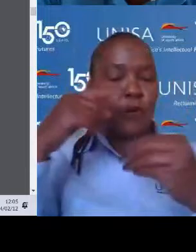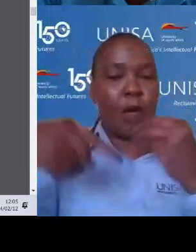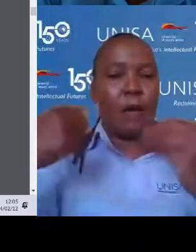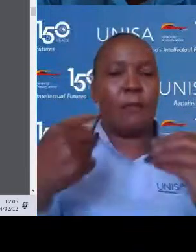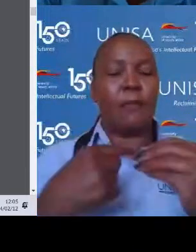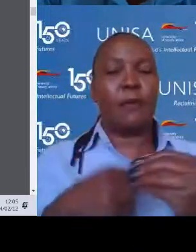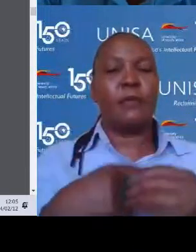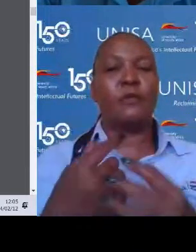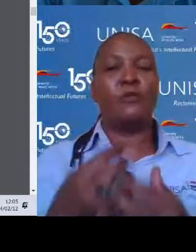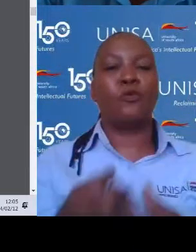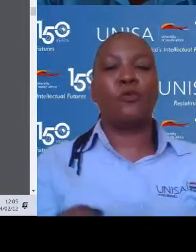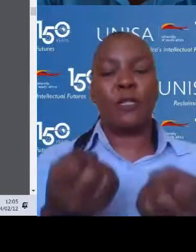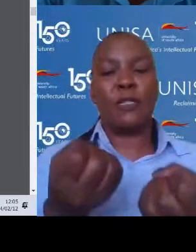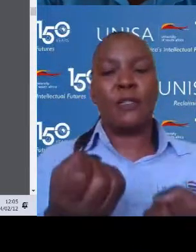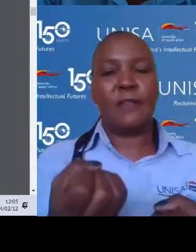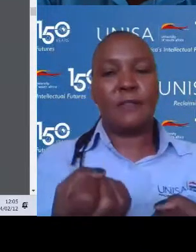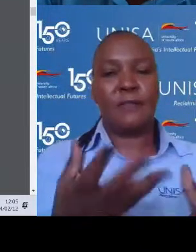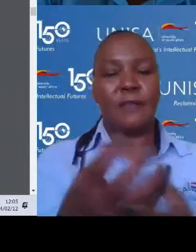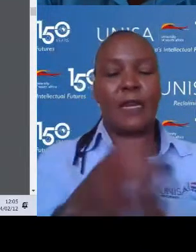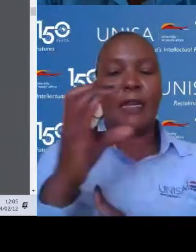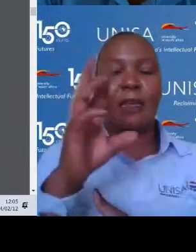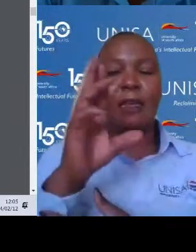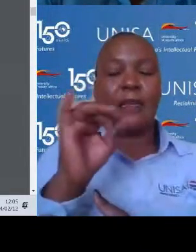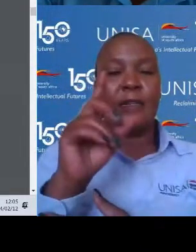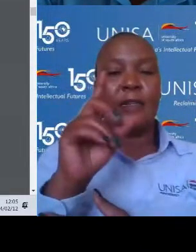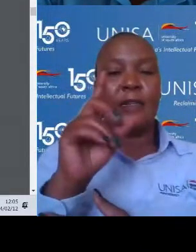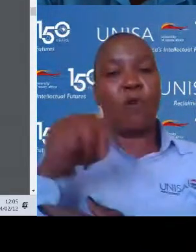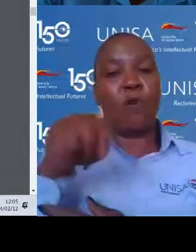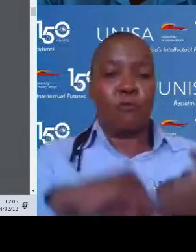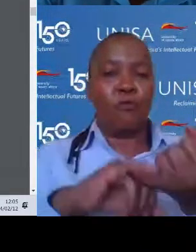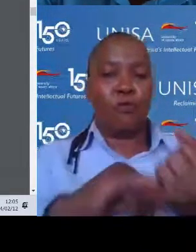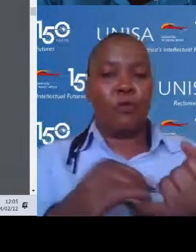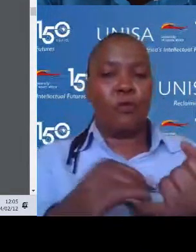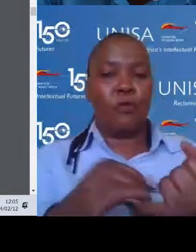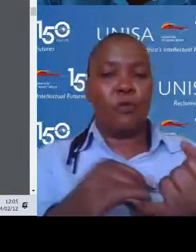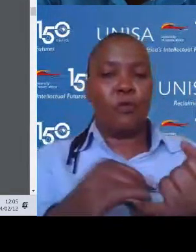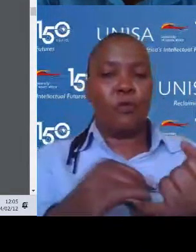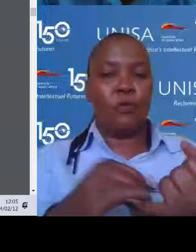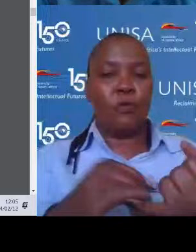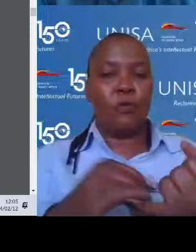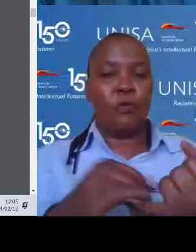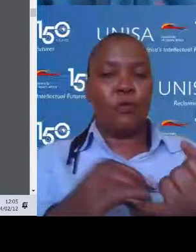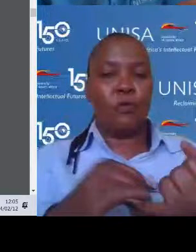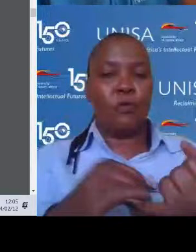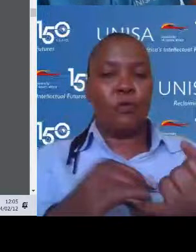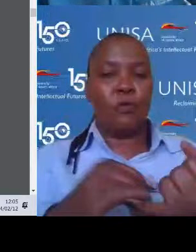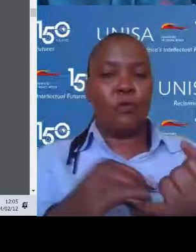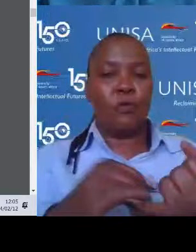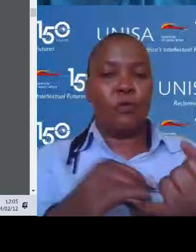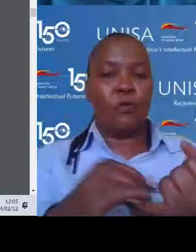credited those modules, so that you don't have to repeat them when you are doing your current